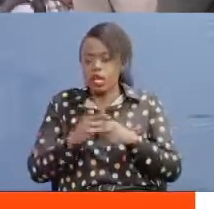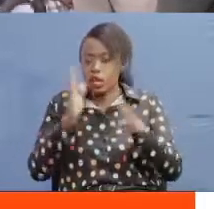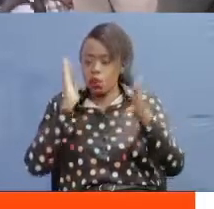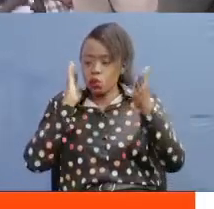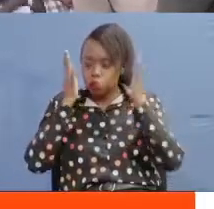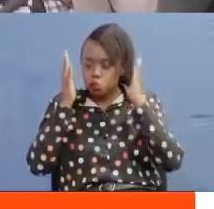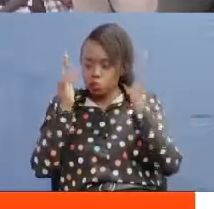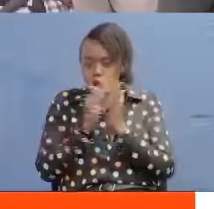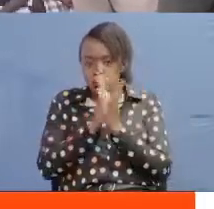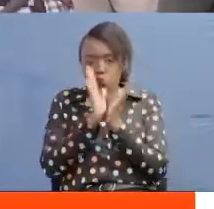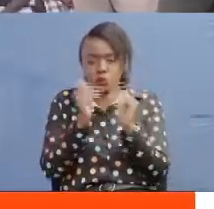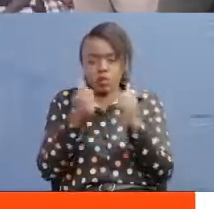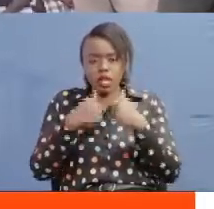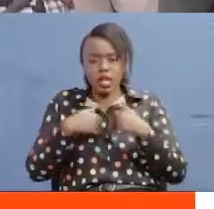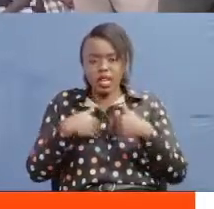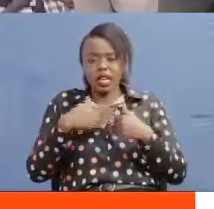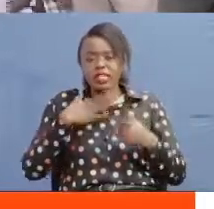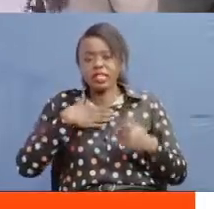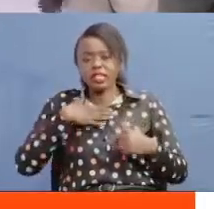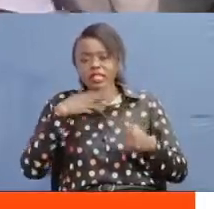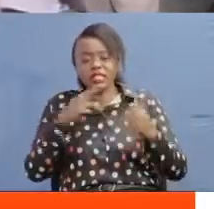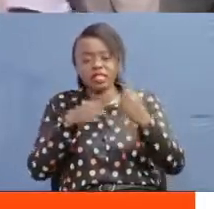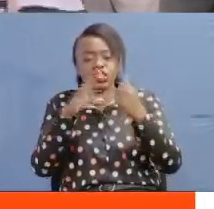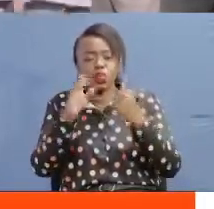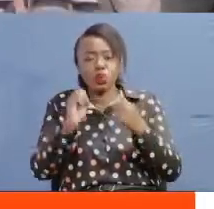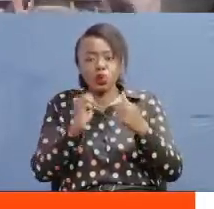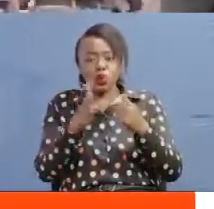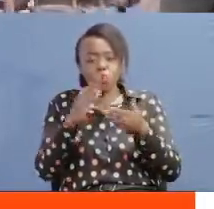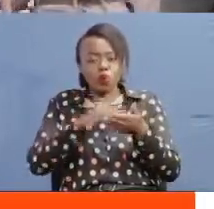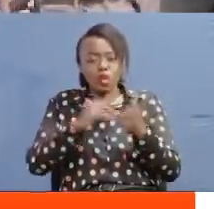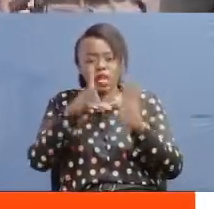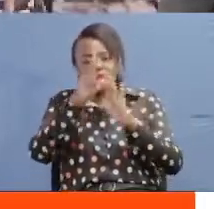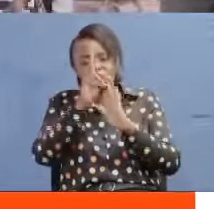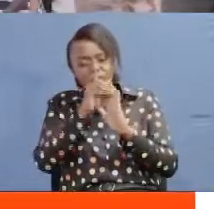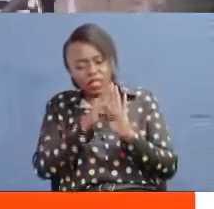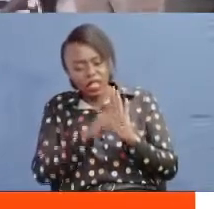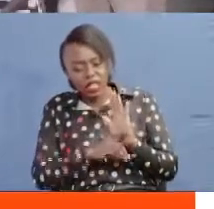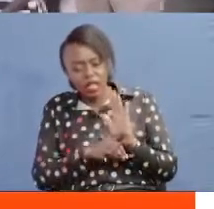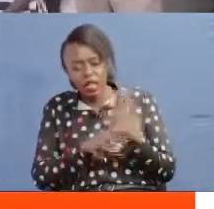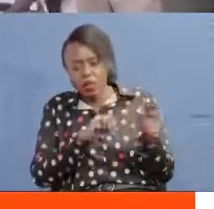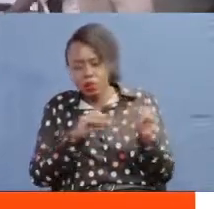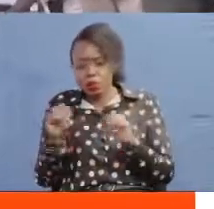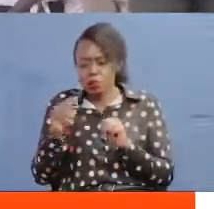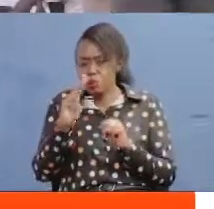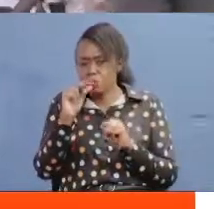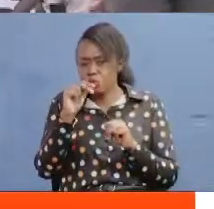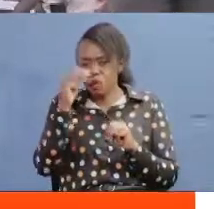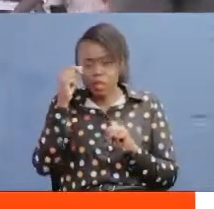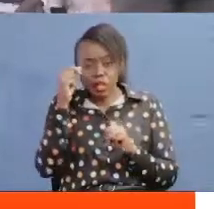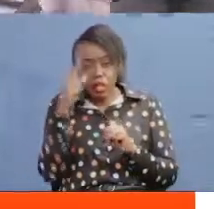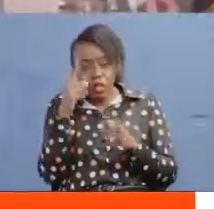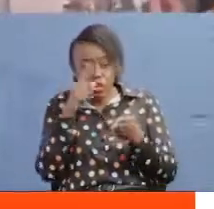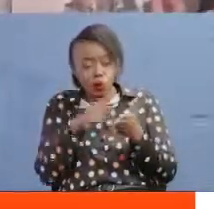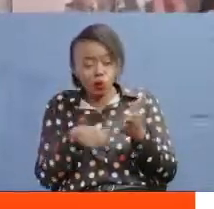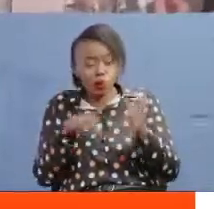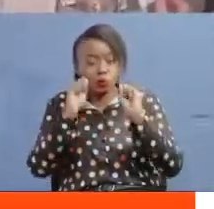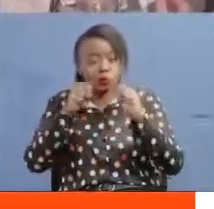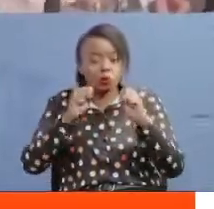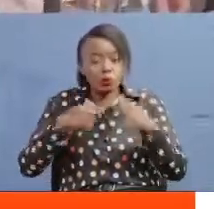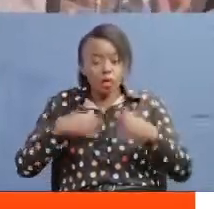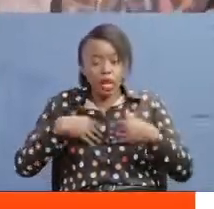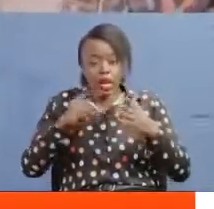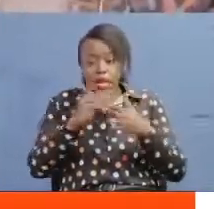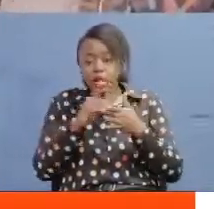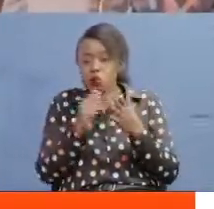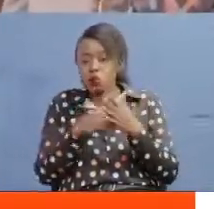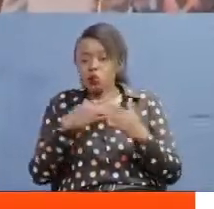20 cows lay dead. Someone's income has gone down the drain. It is not yet clear what has caused the cows to drop dead